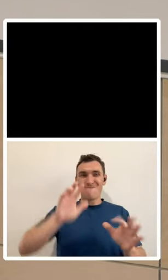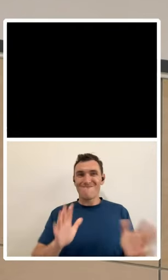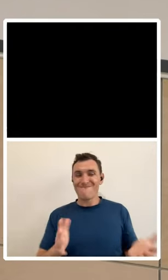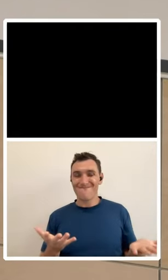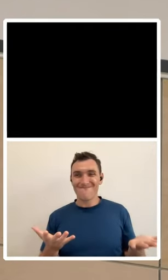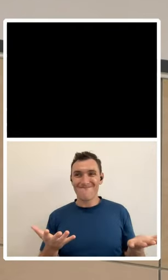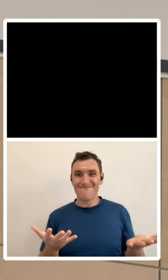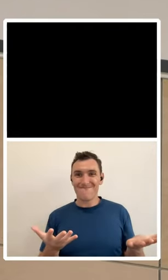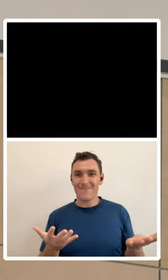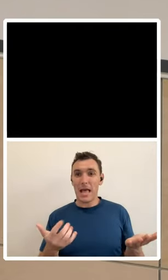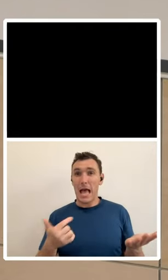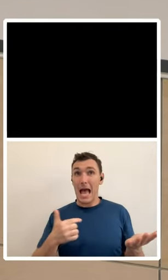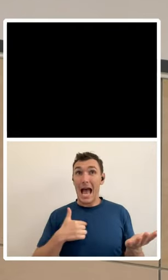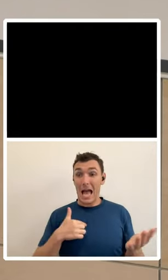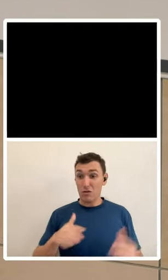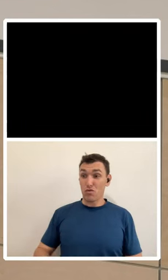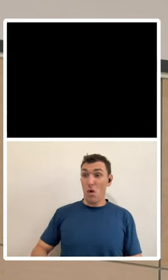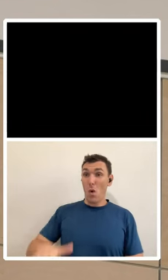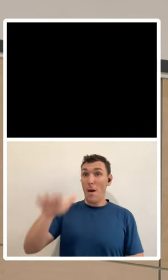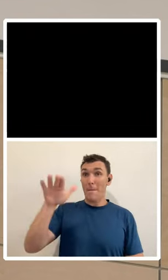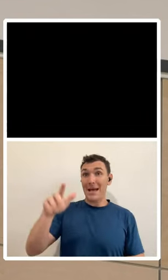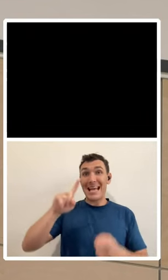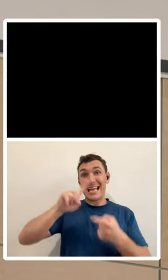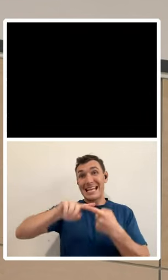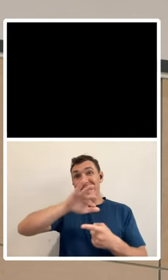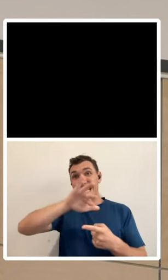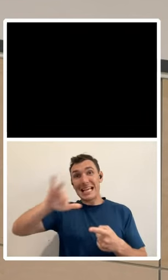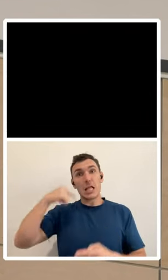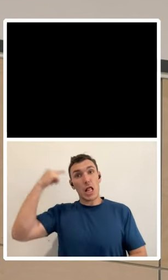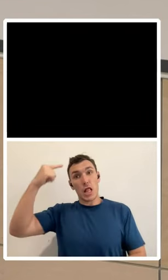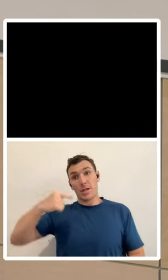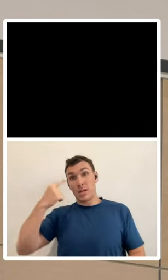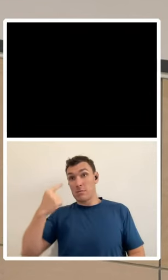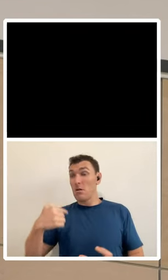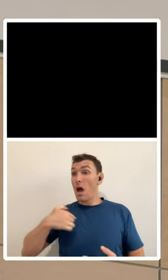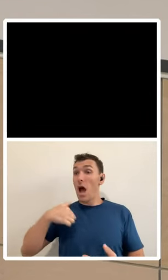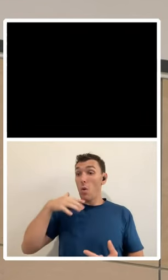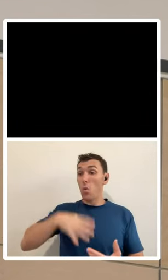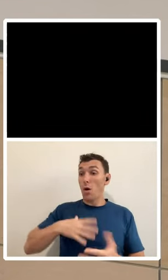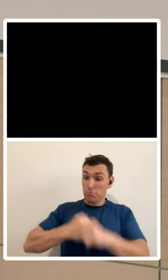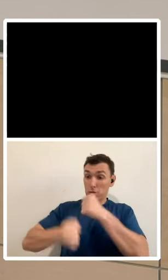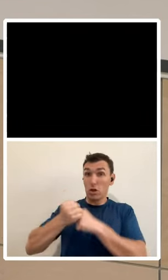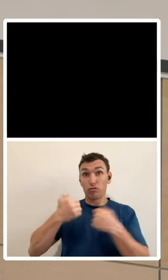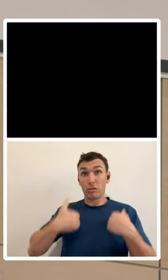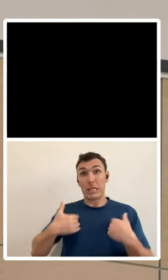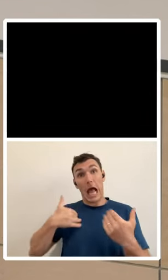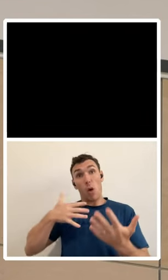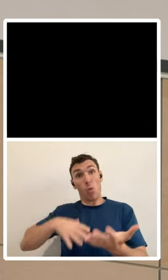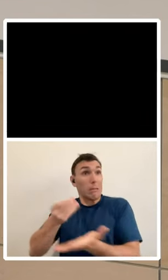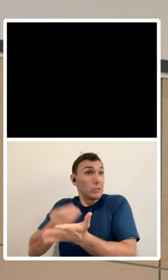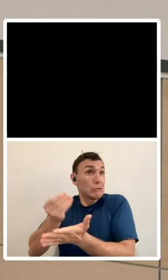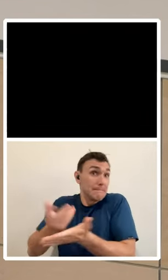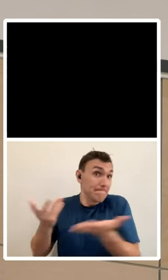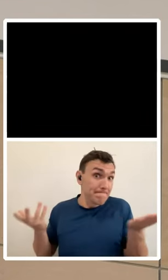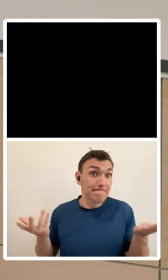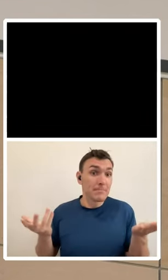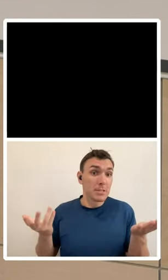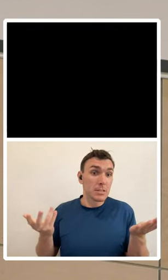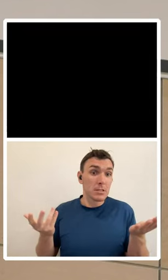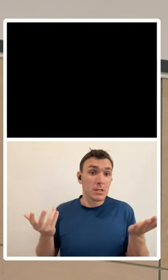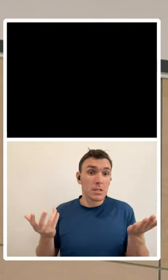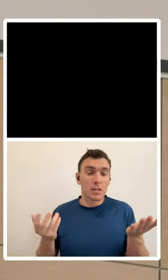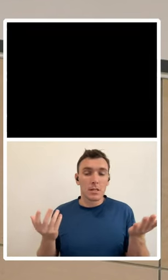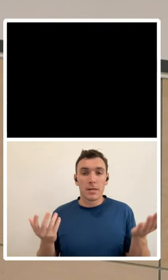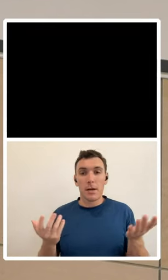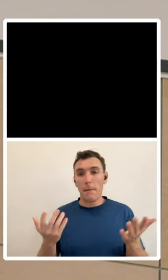made a lot of money and I had a lot of success by realising and betting on the fact that the global economy was going to completely collapse for ordinary people. And